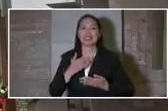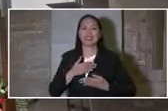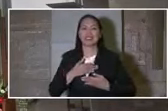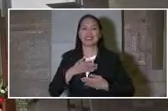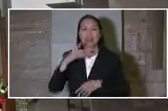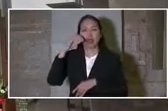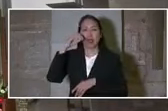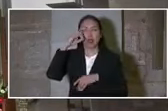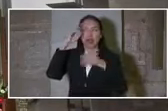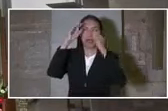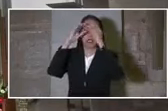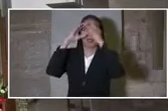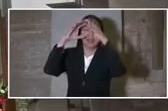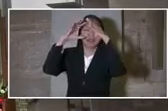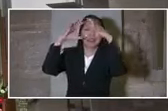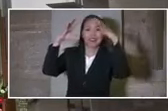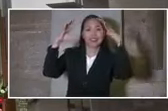kaligayahan at